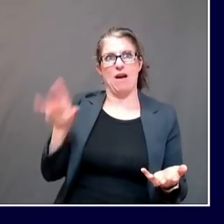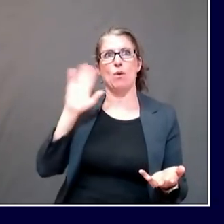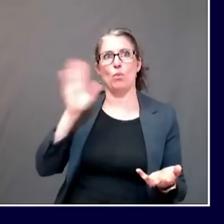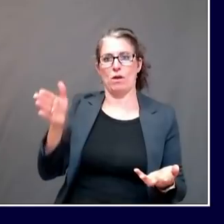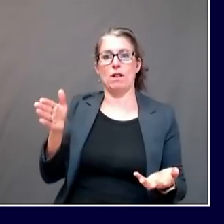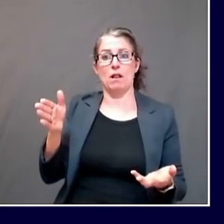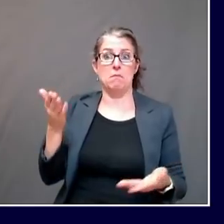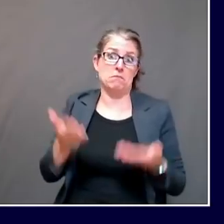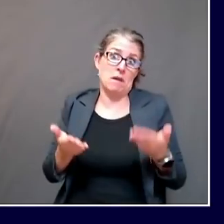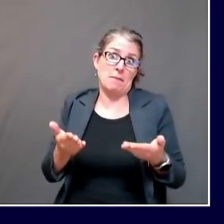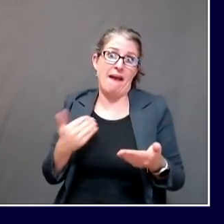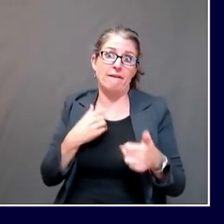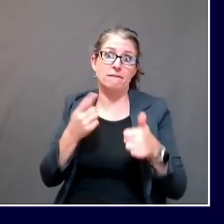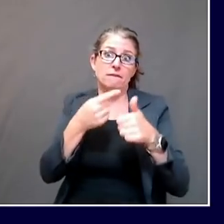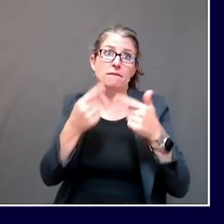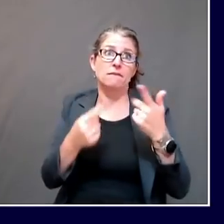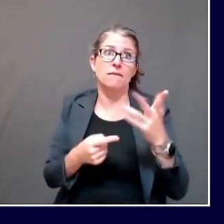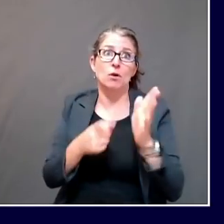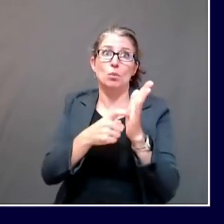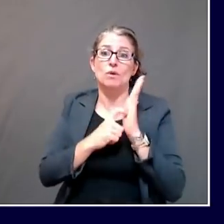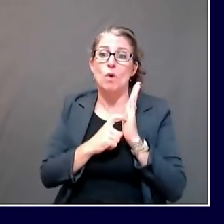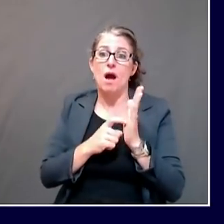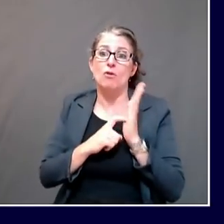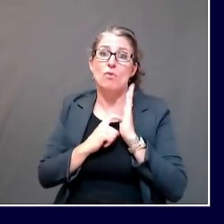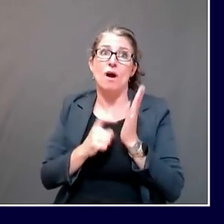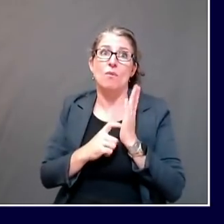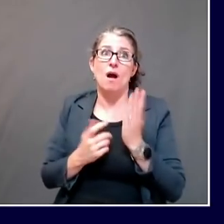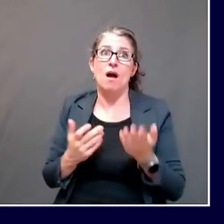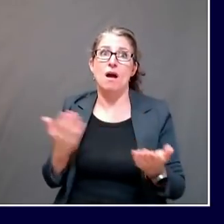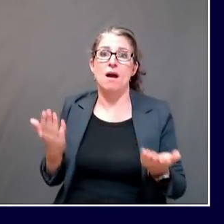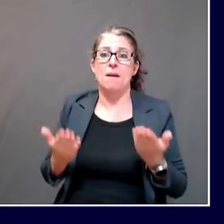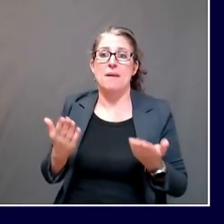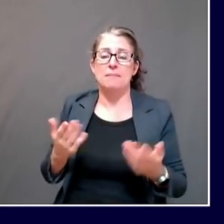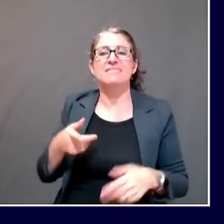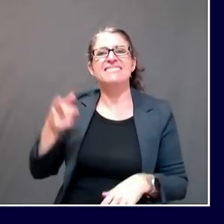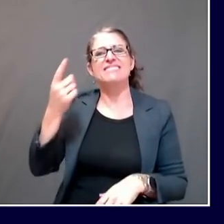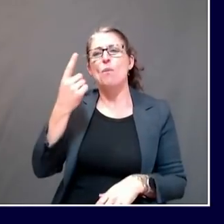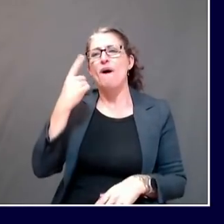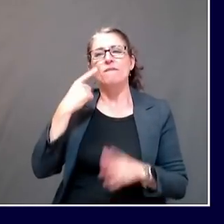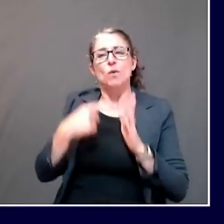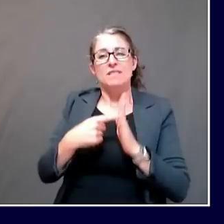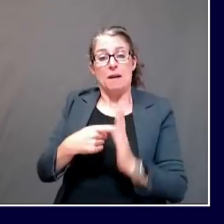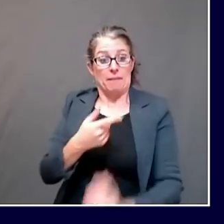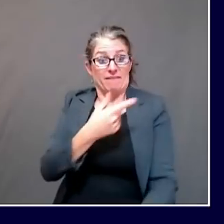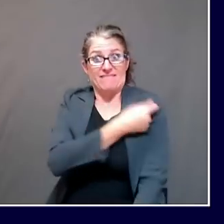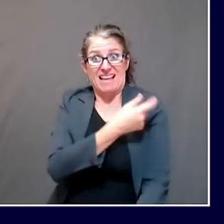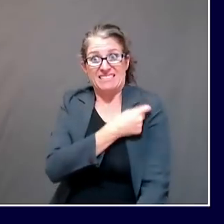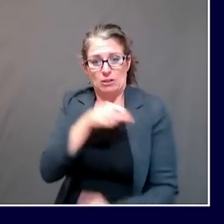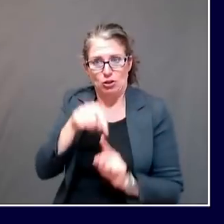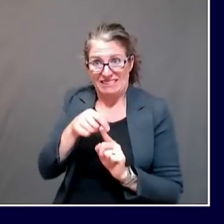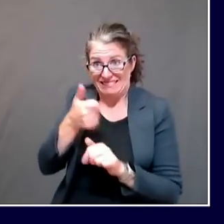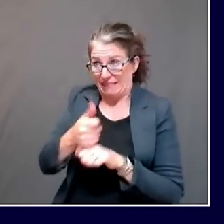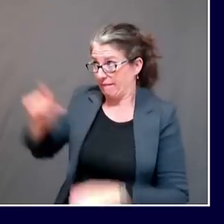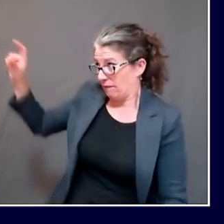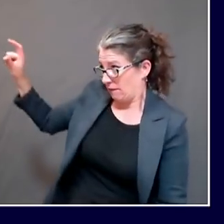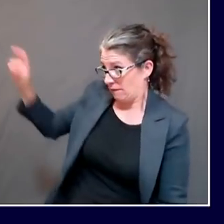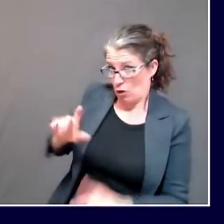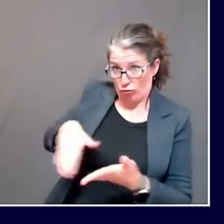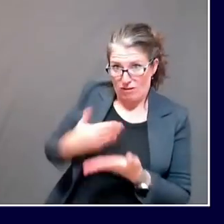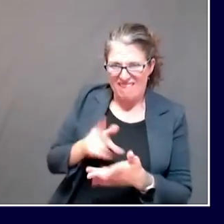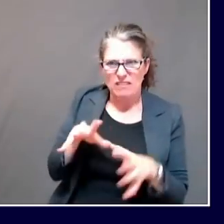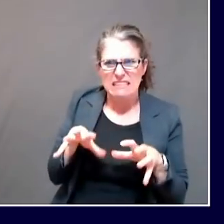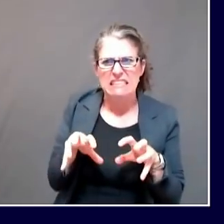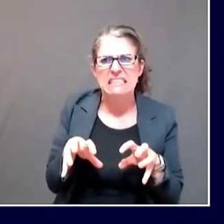specific communication about a specific distribution time, no.